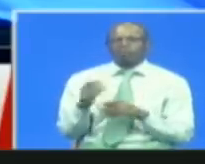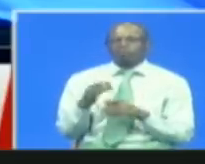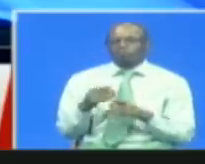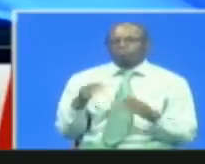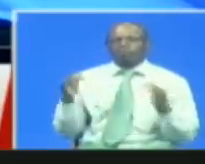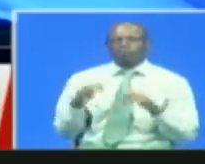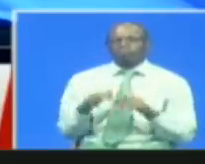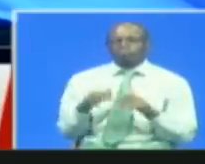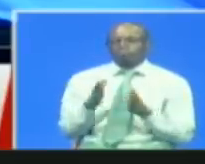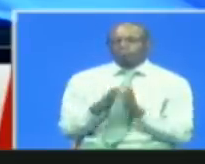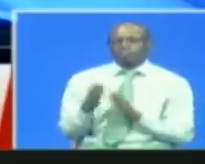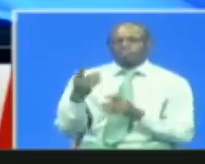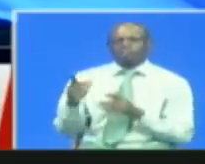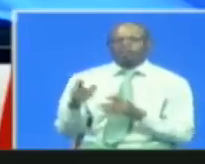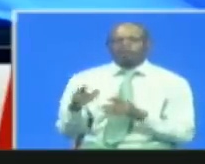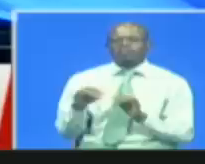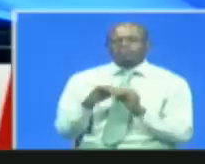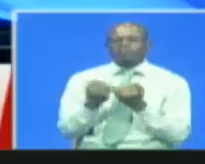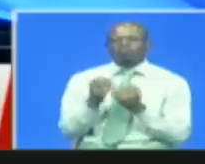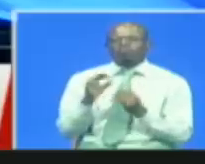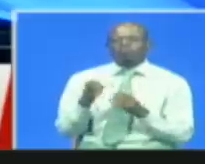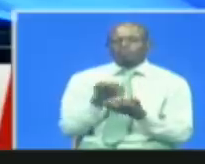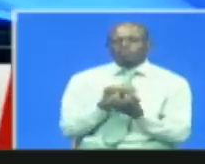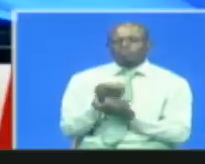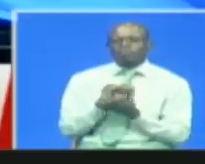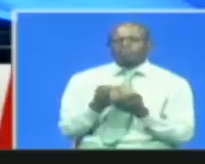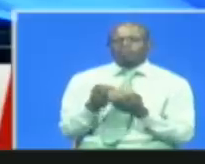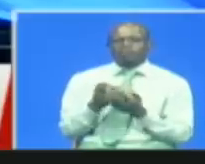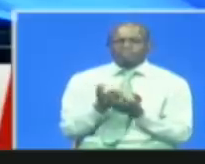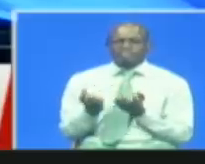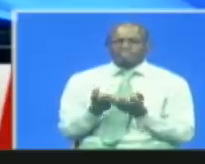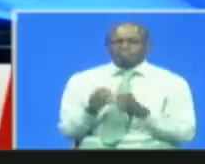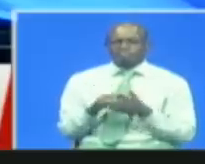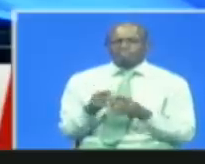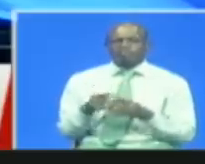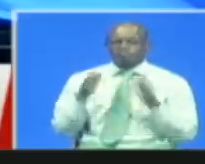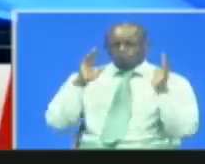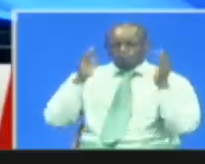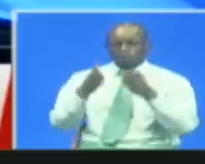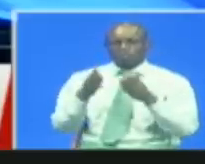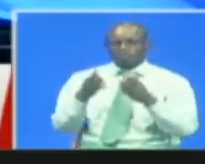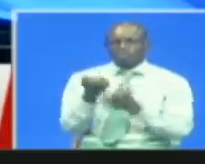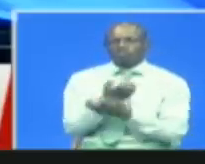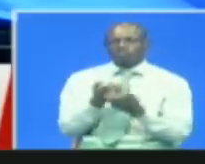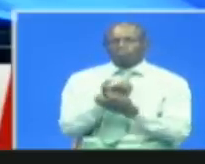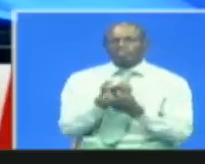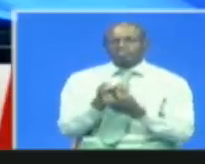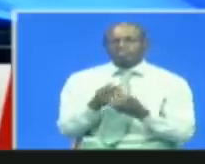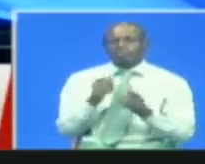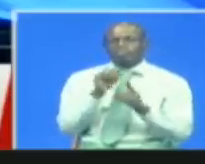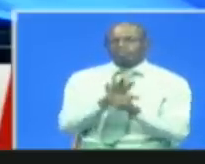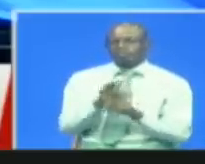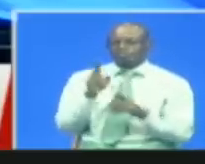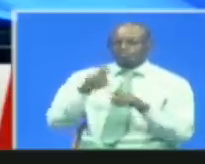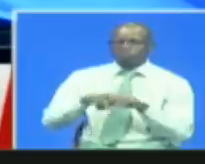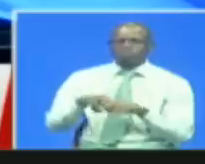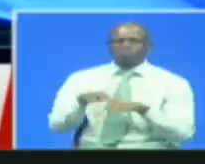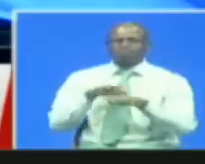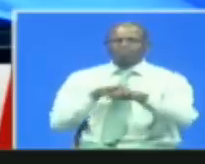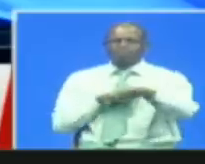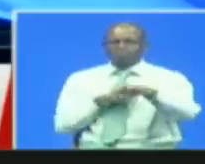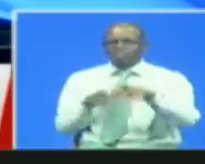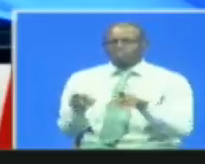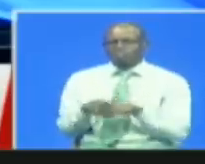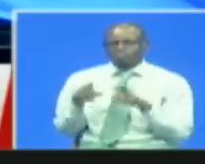by the Institute of Economic Affairs, which focused on economic implications of traffic jams in Nairobi and explored possible